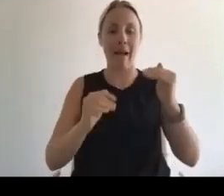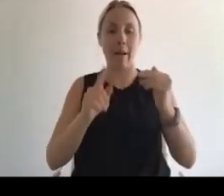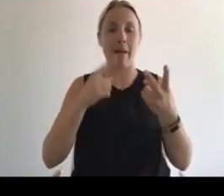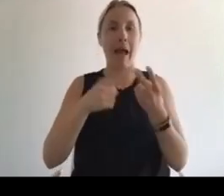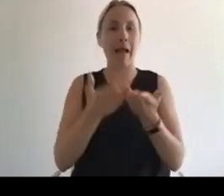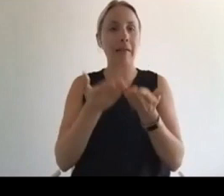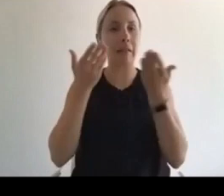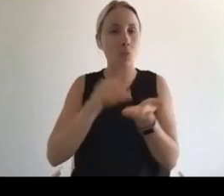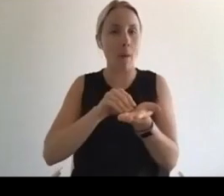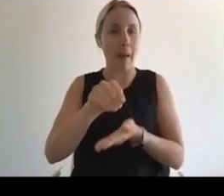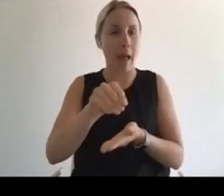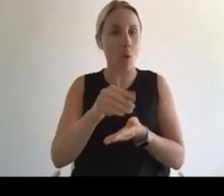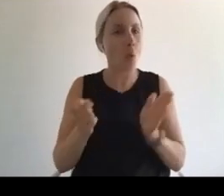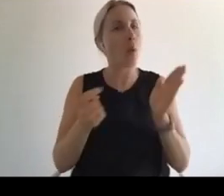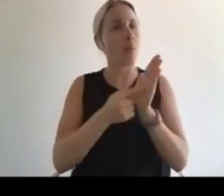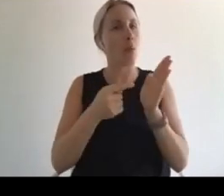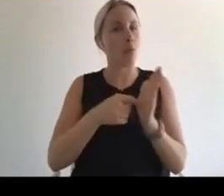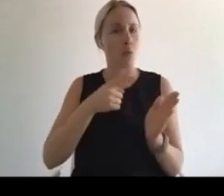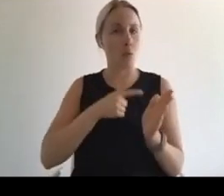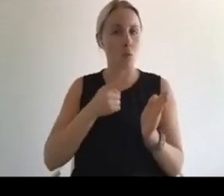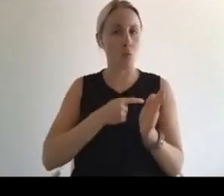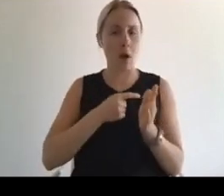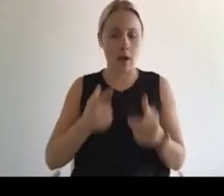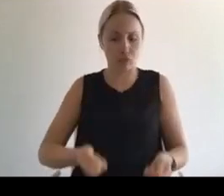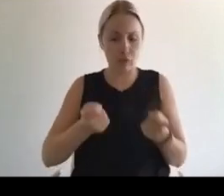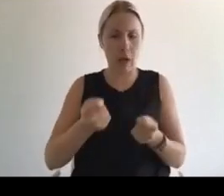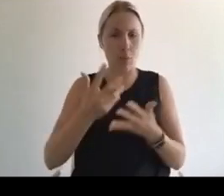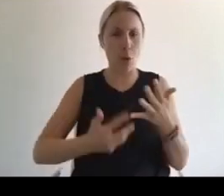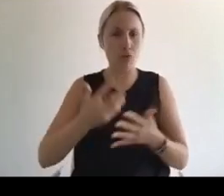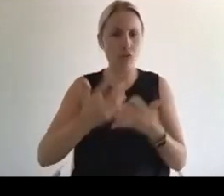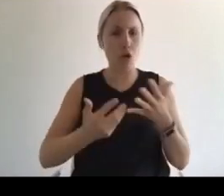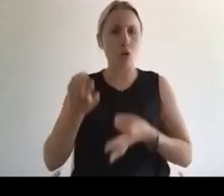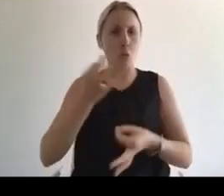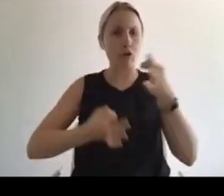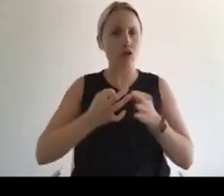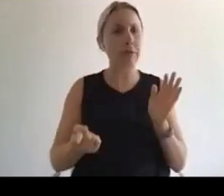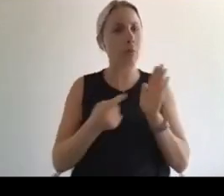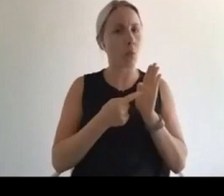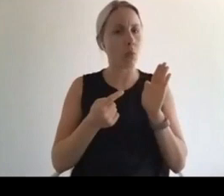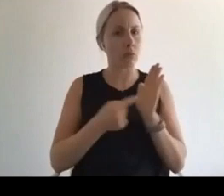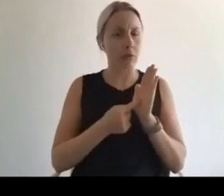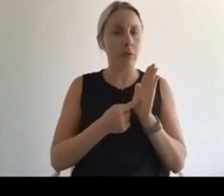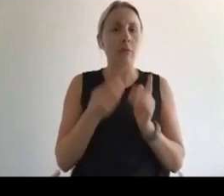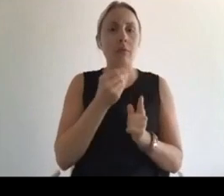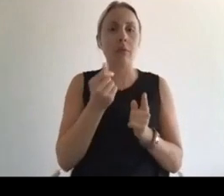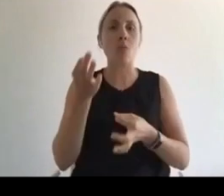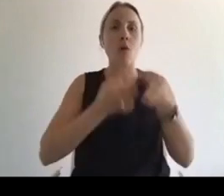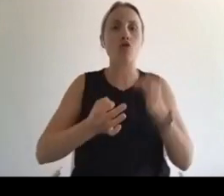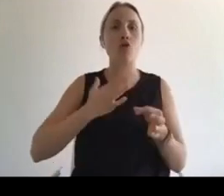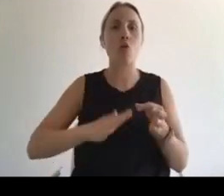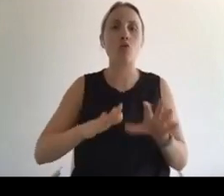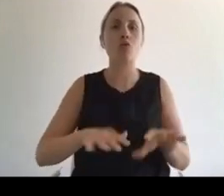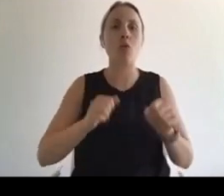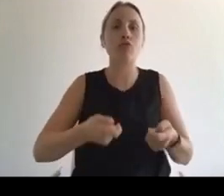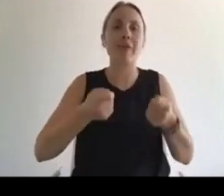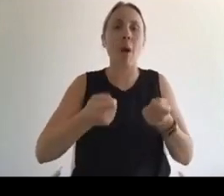and raises a number of more fundamental questions. And some of the ones that I wanted to start thinking about